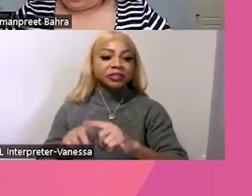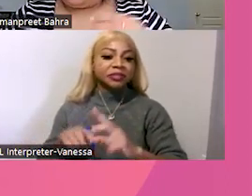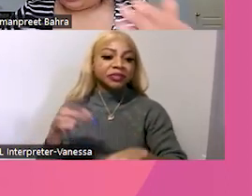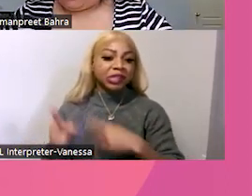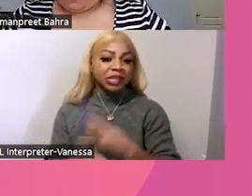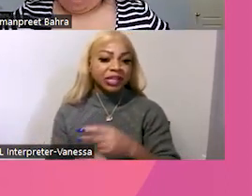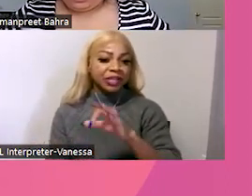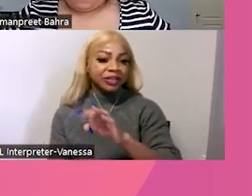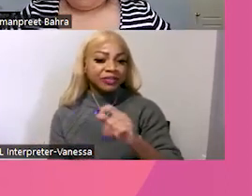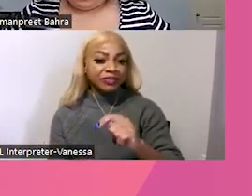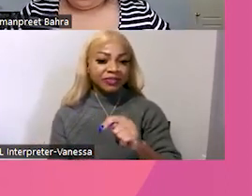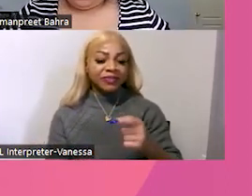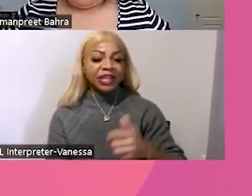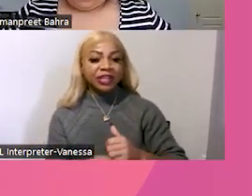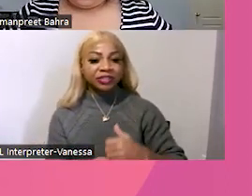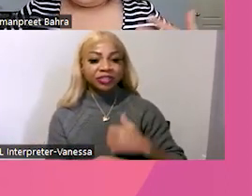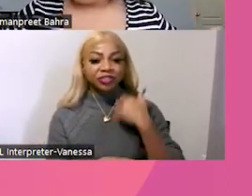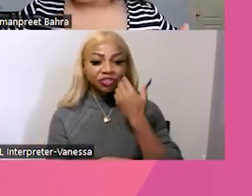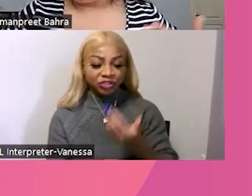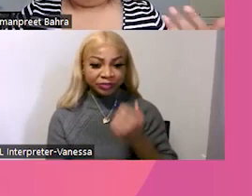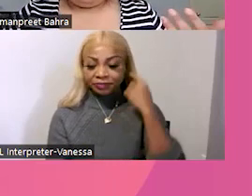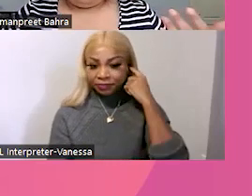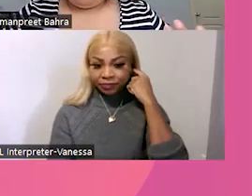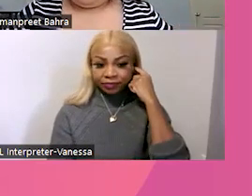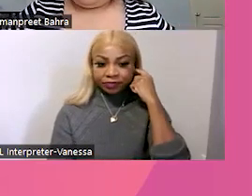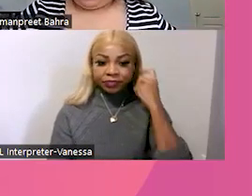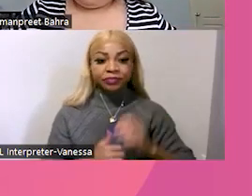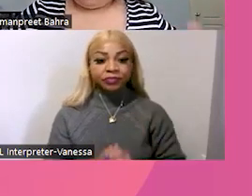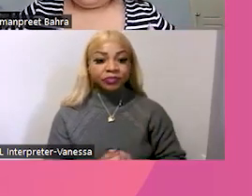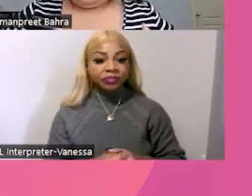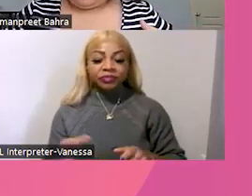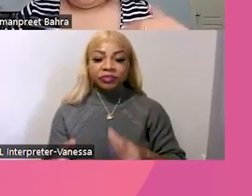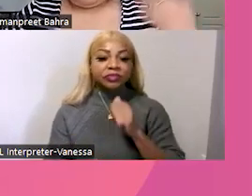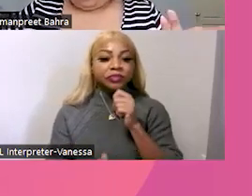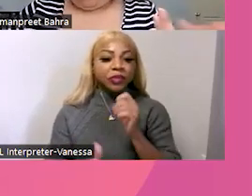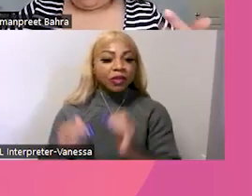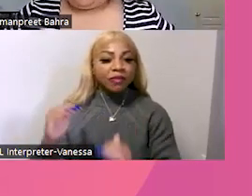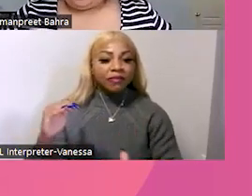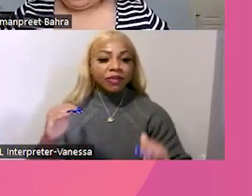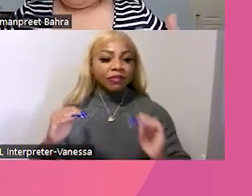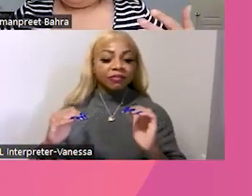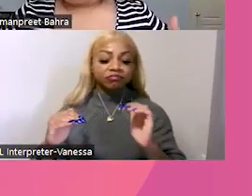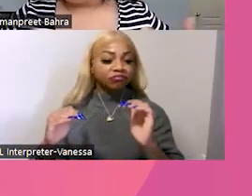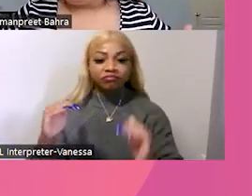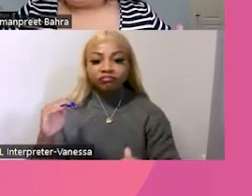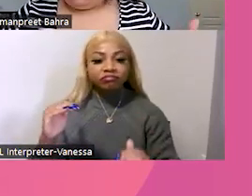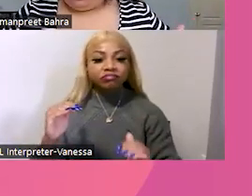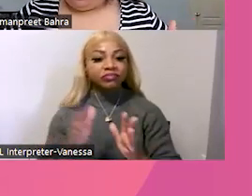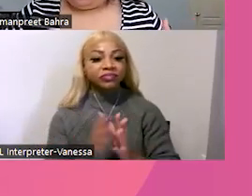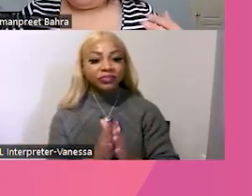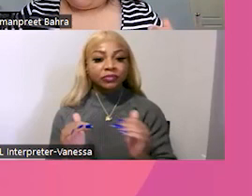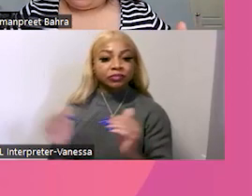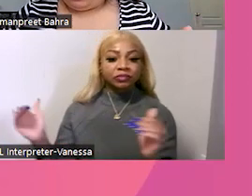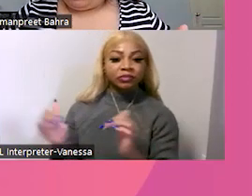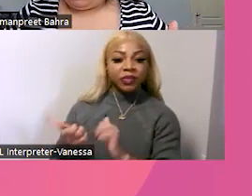of fat shame upon them. The fat shaming and mistreatment of fat bodies and fat people is justified through